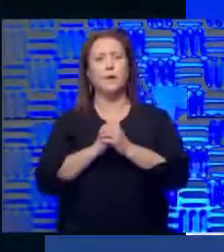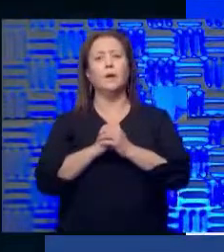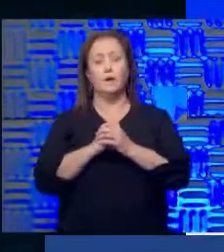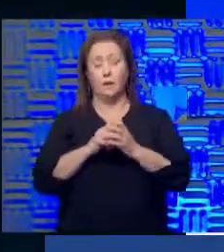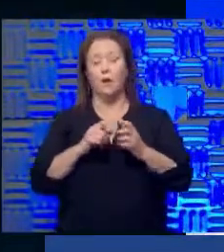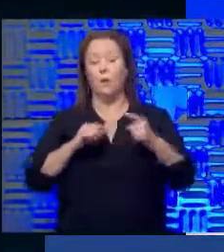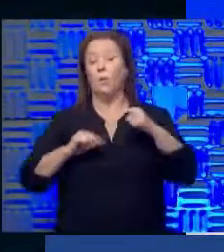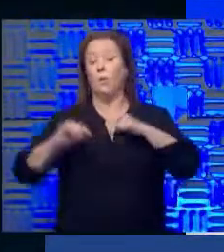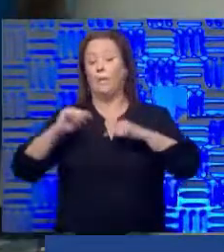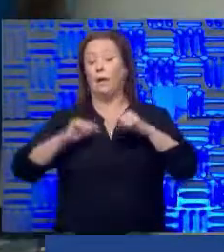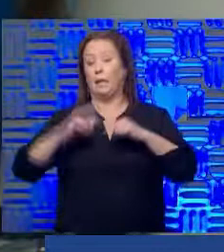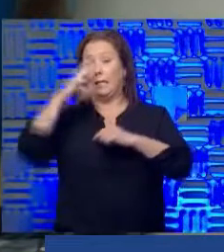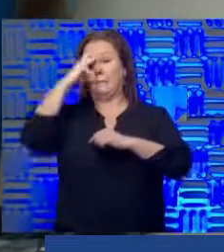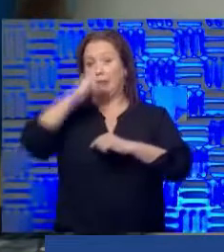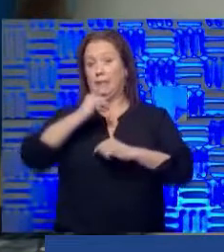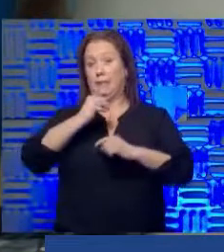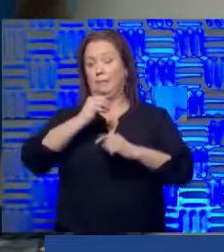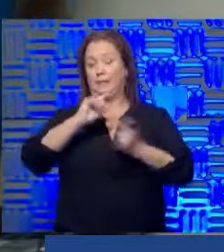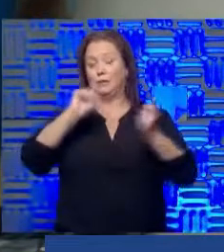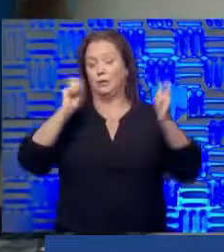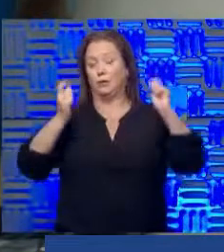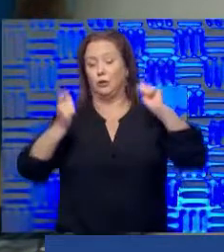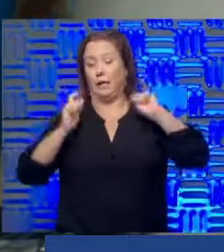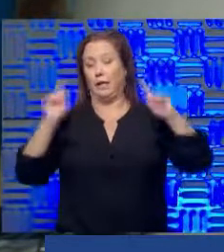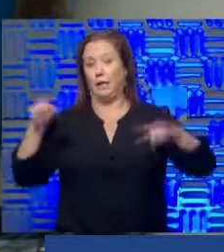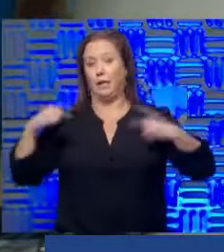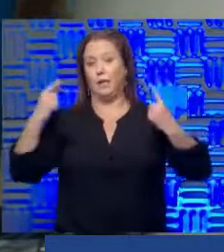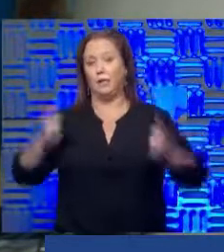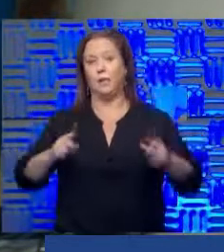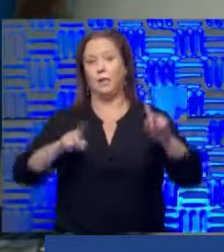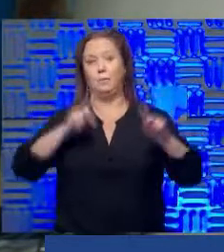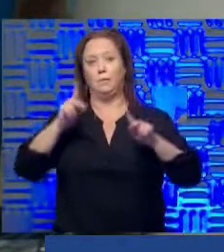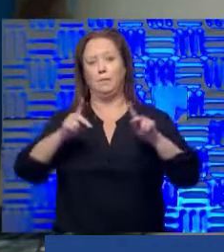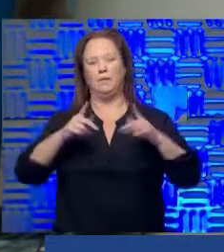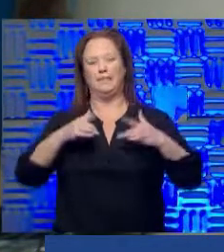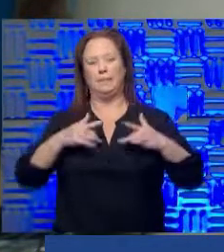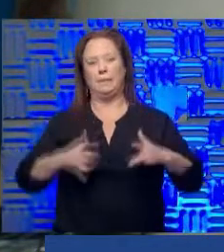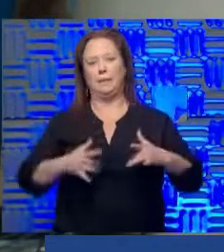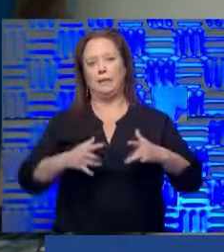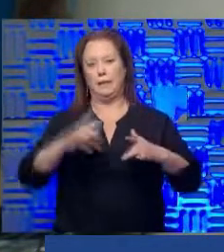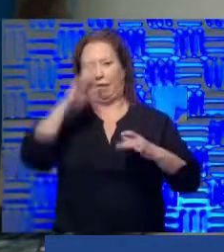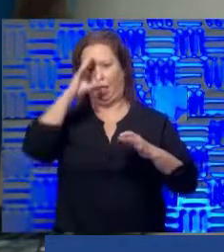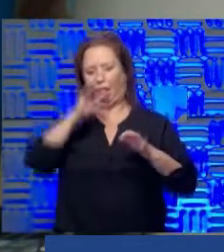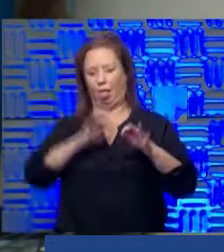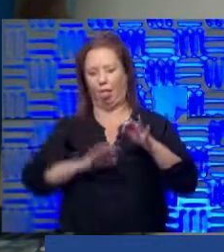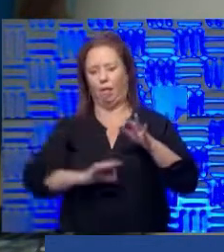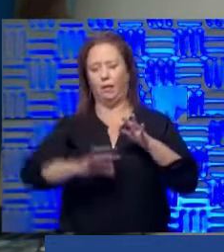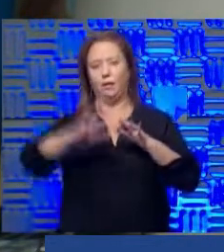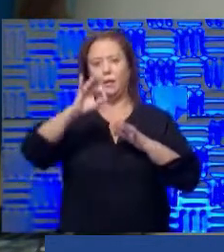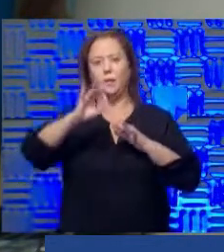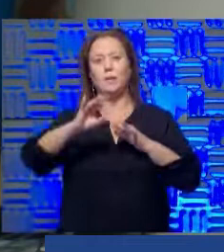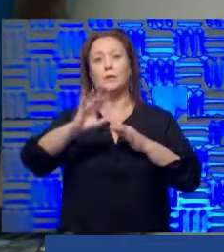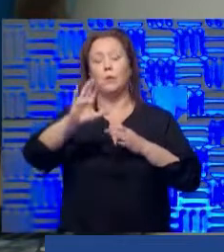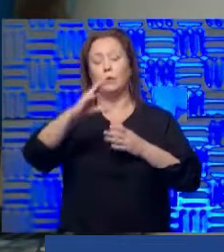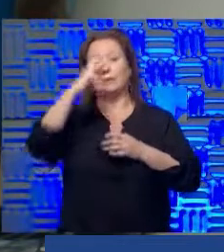to kind of how sleep has changed, people are staying in bed longer, so their sleep is less efficient. So the